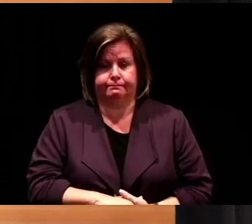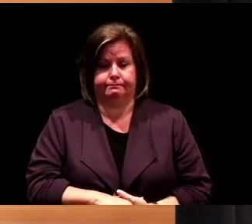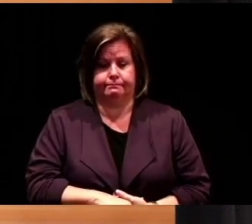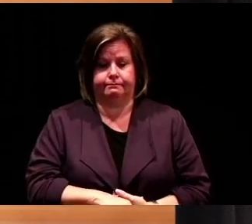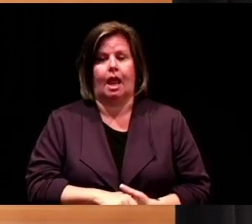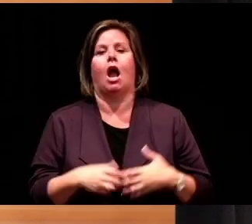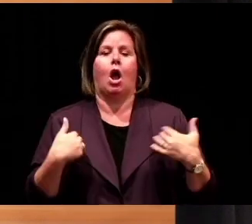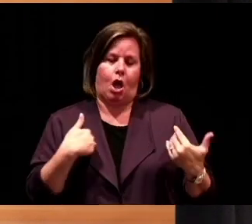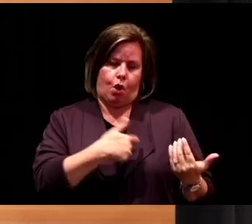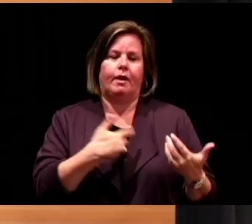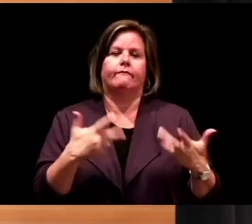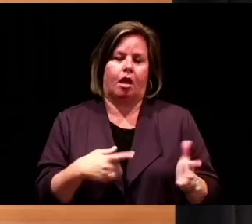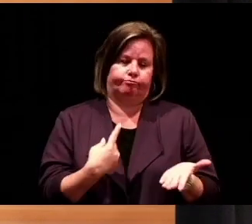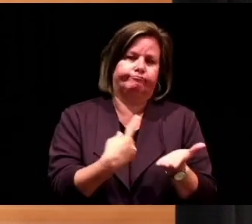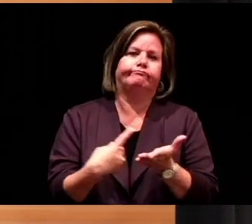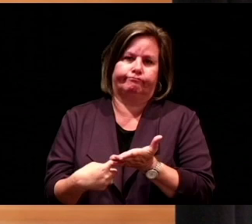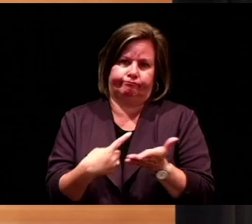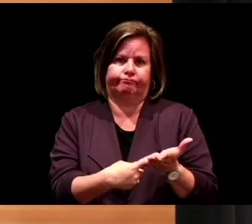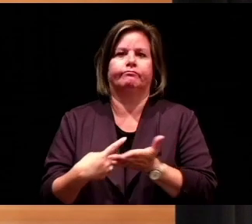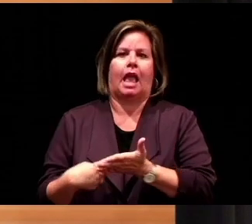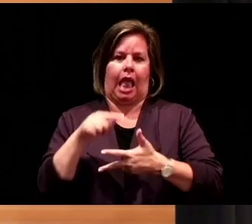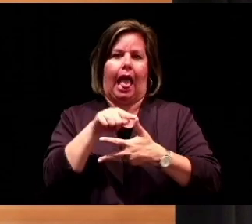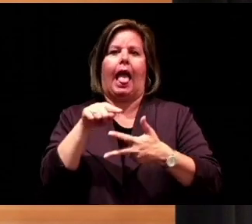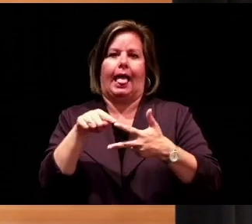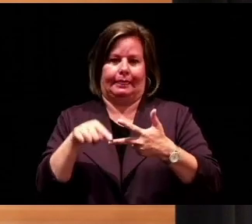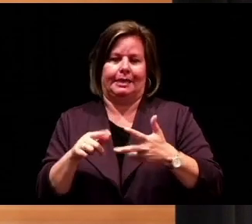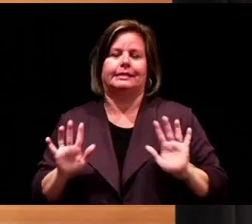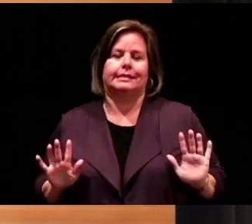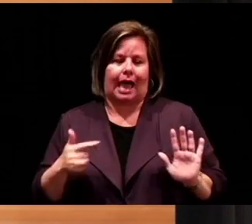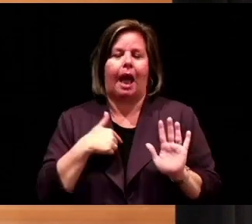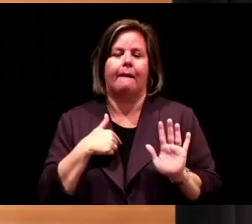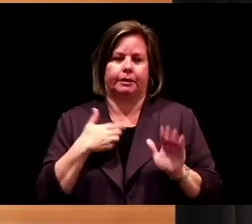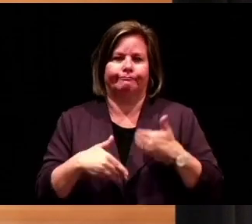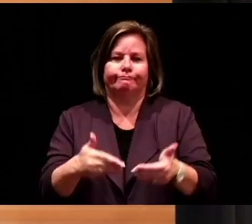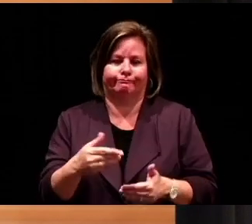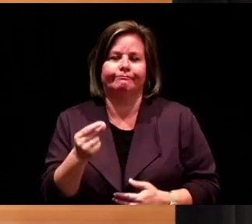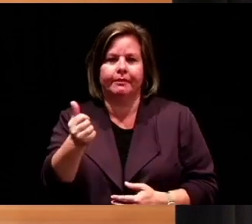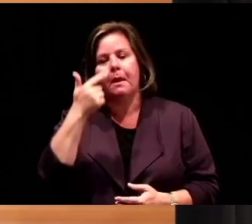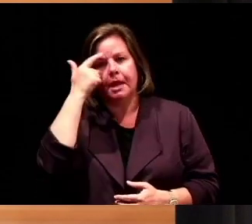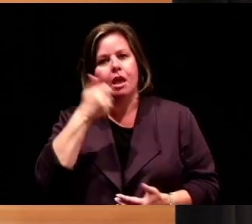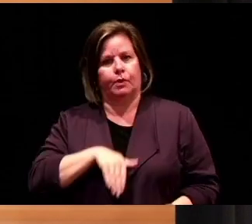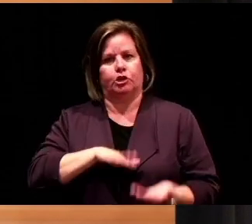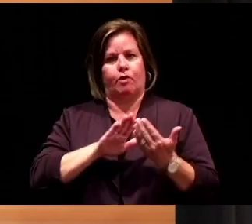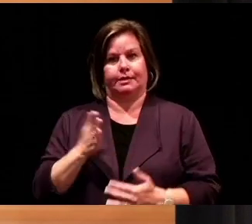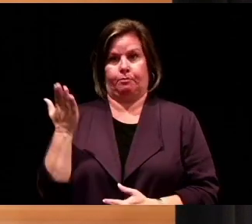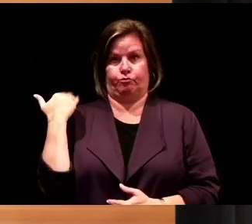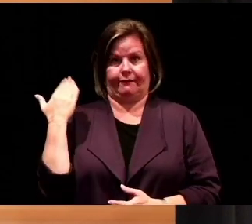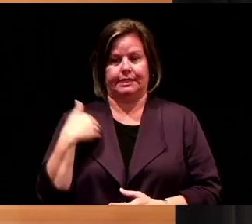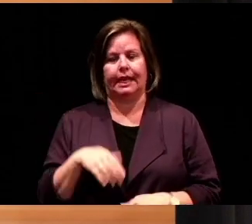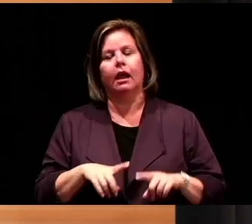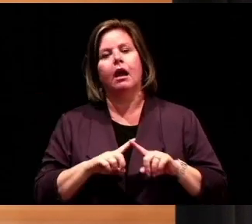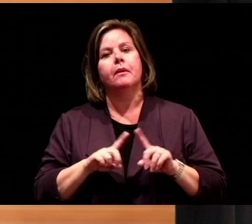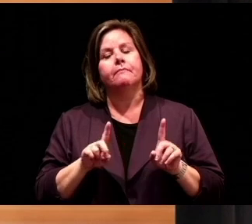asking ourselves. And then what do we mean when we say that it's disproportionately impacting families with children? These are the